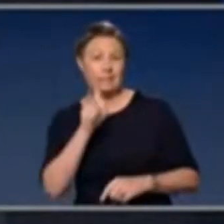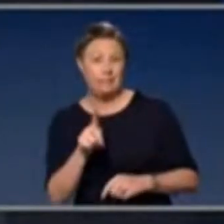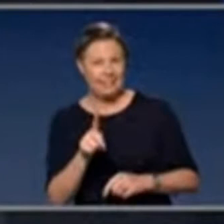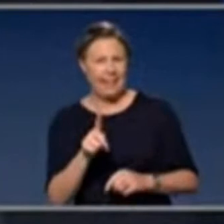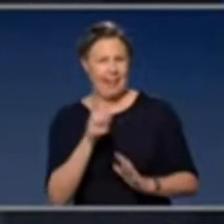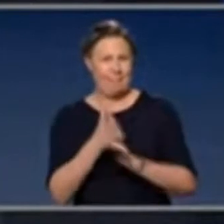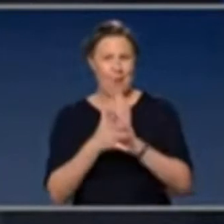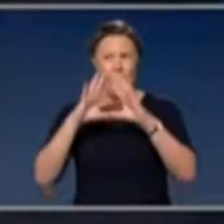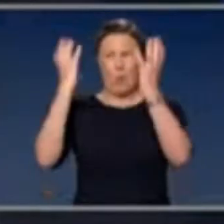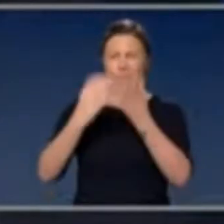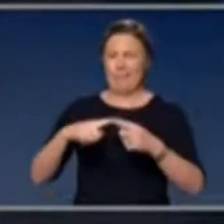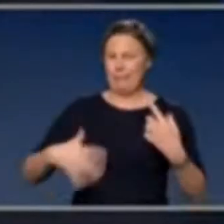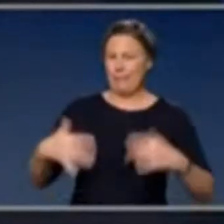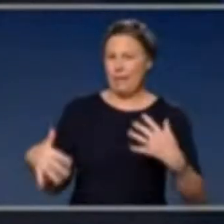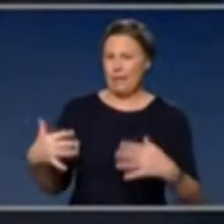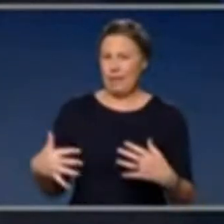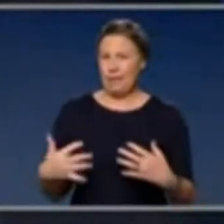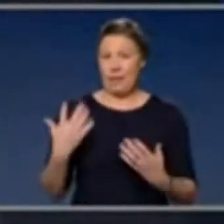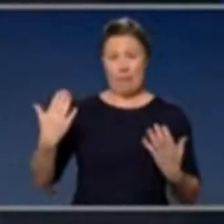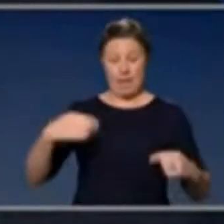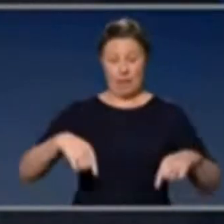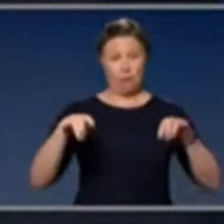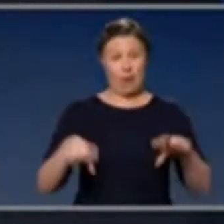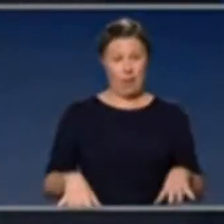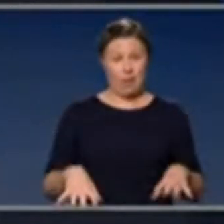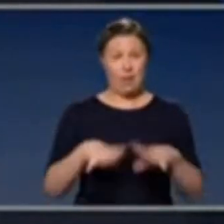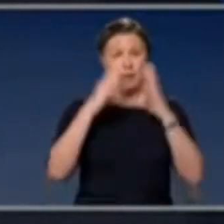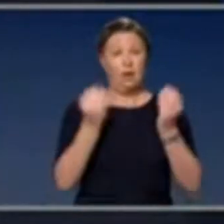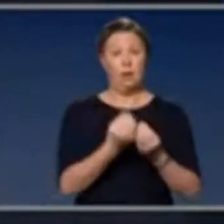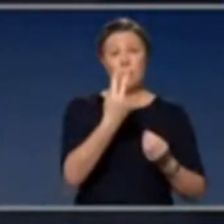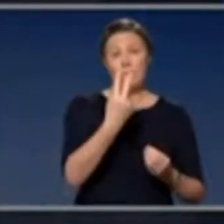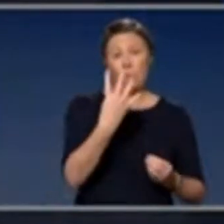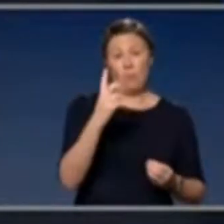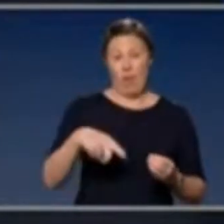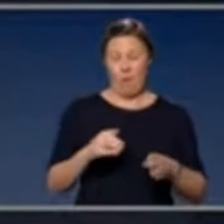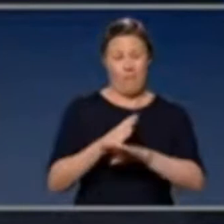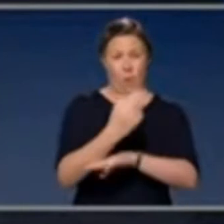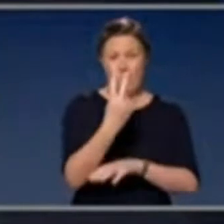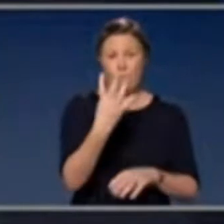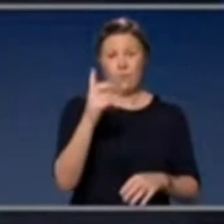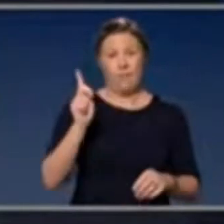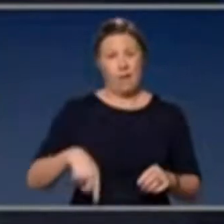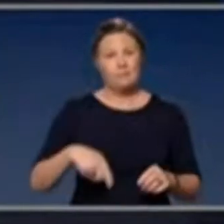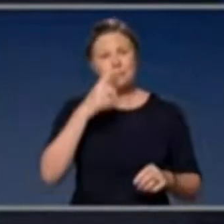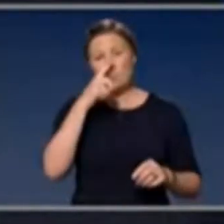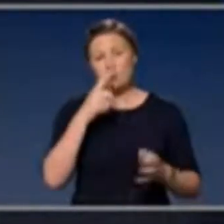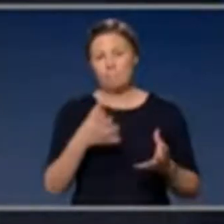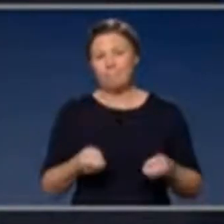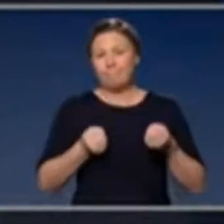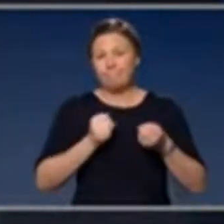remains uncertain. Here in Australia, we're now at 24,407 cases with, very